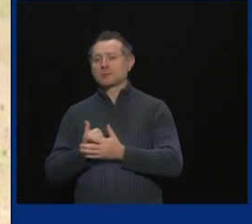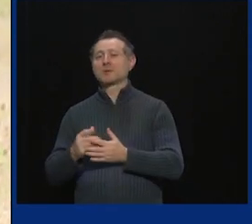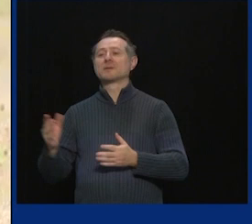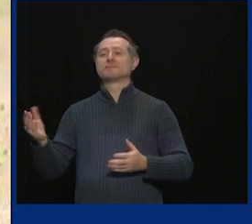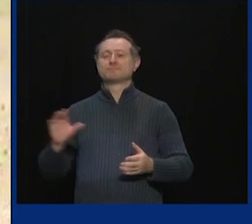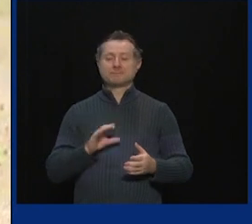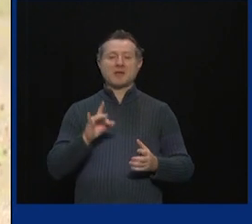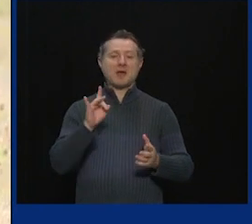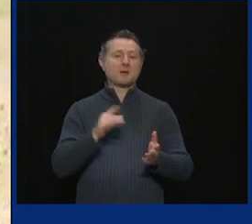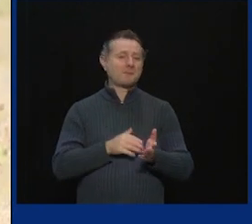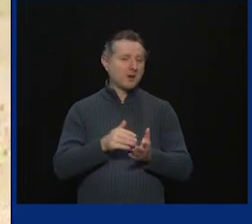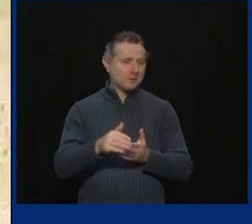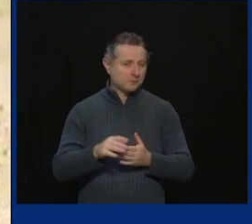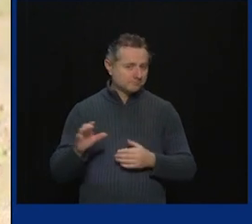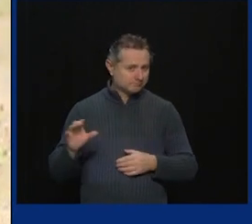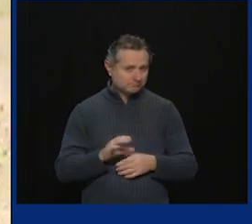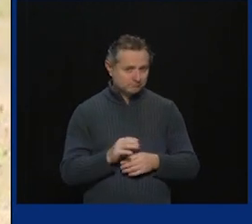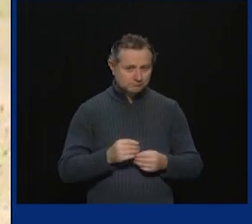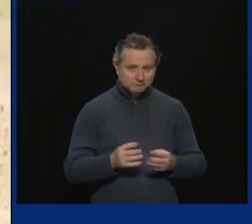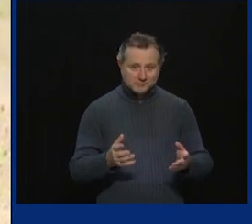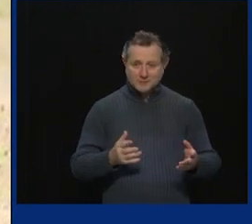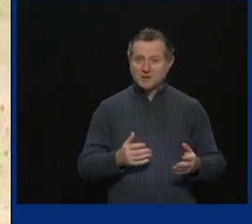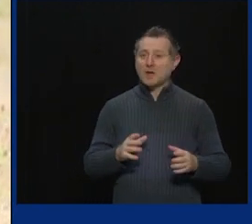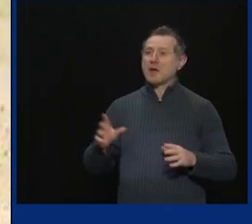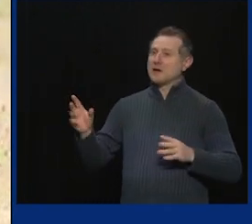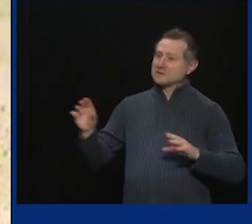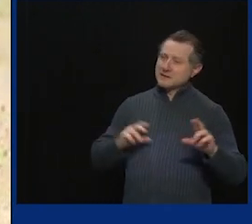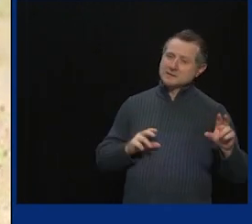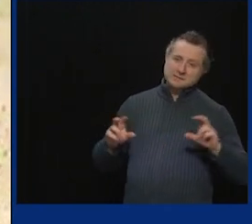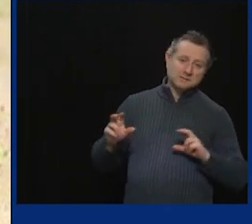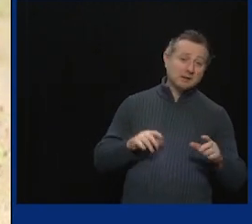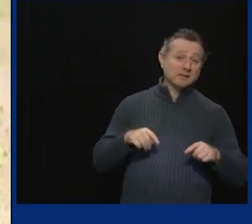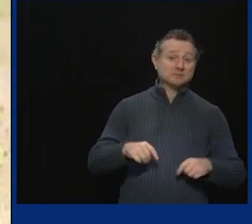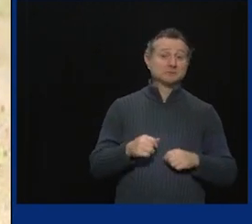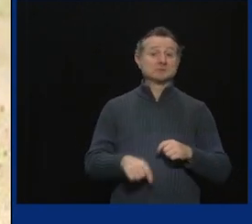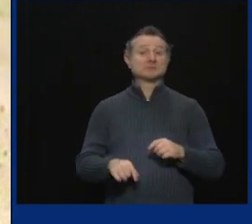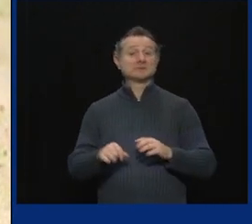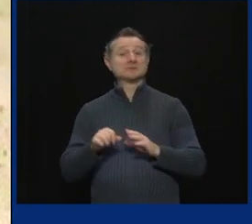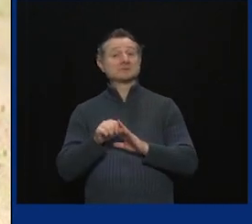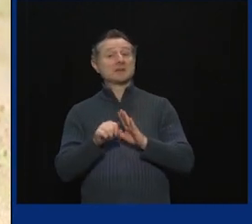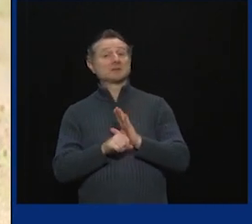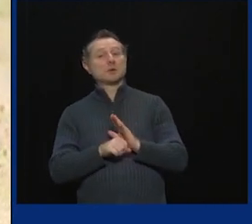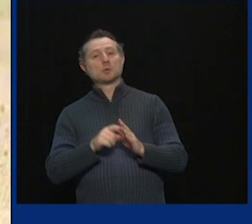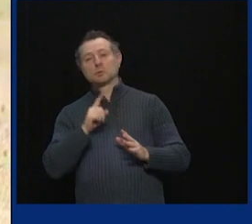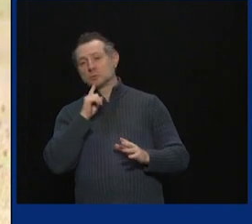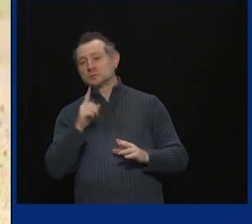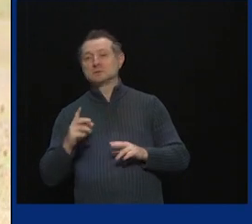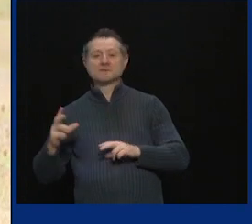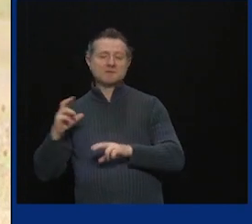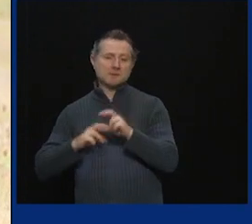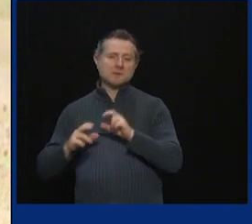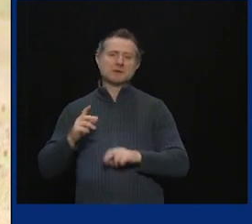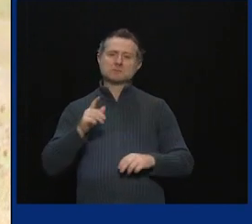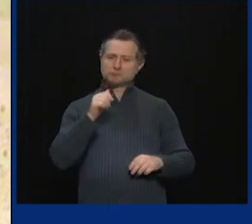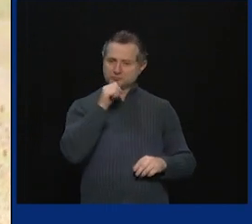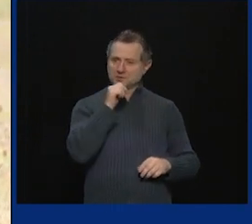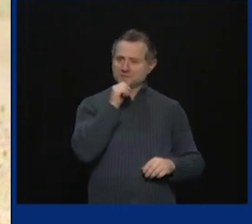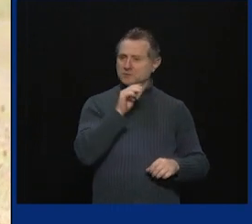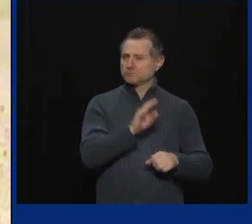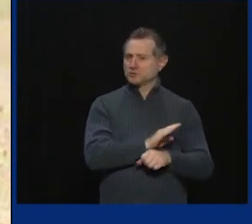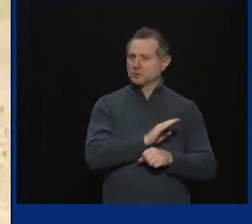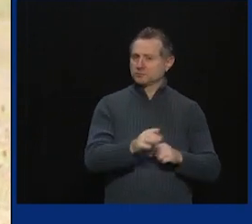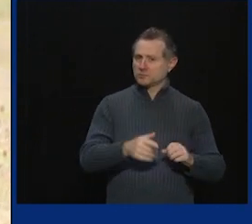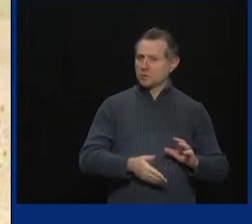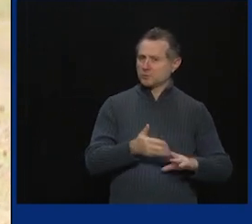from NYPA. This is a state that has invested in private enterprise, a great effort between